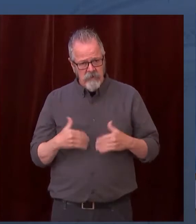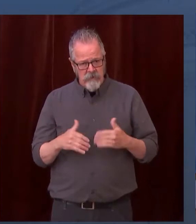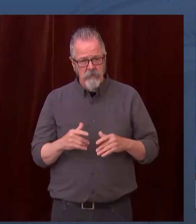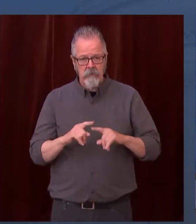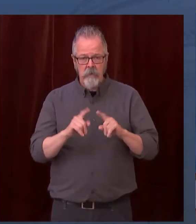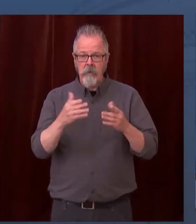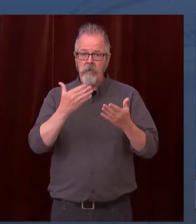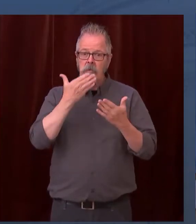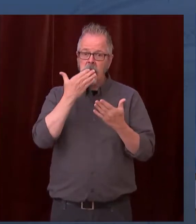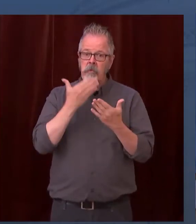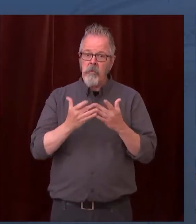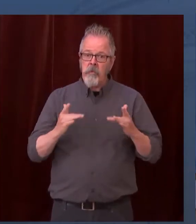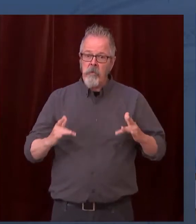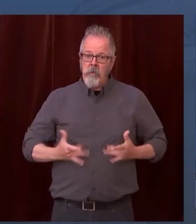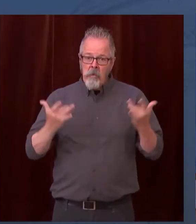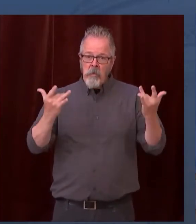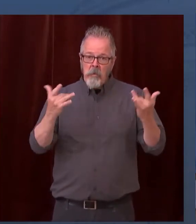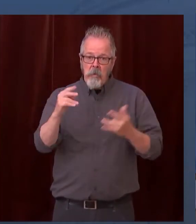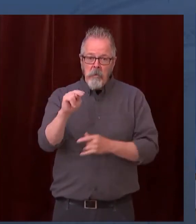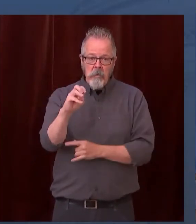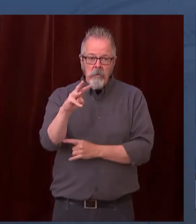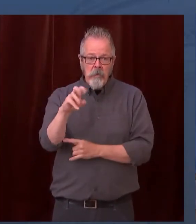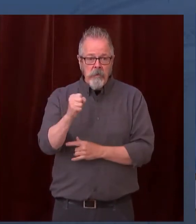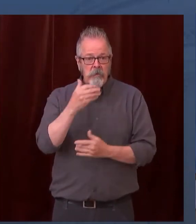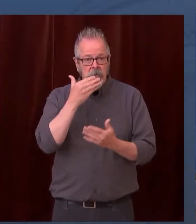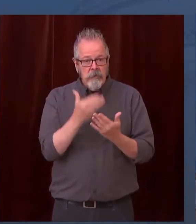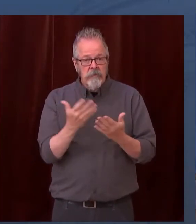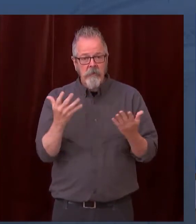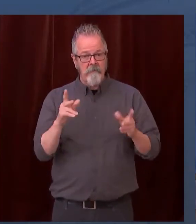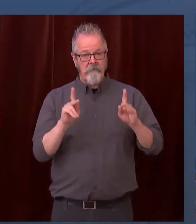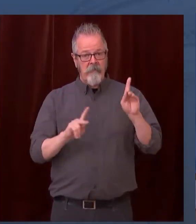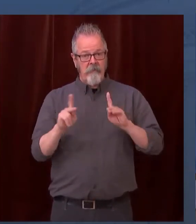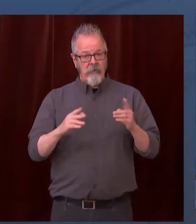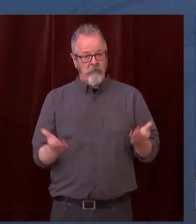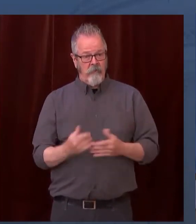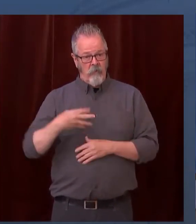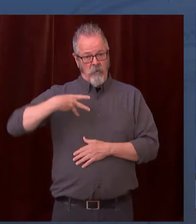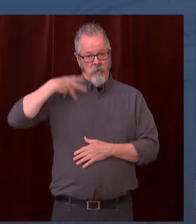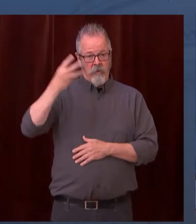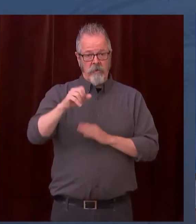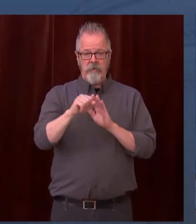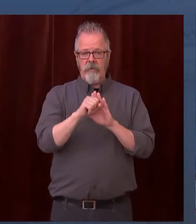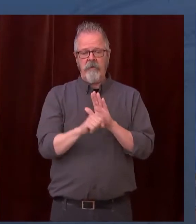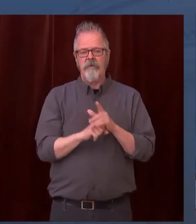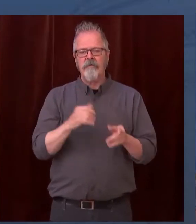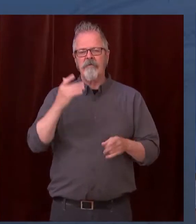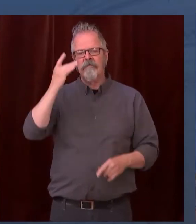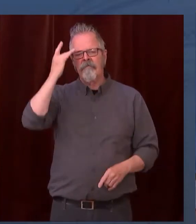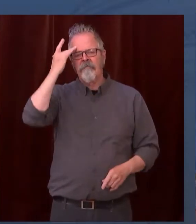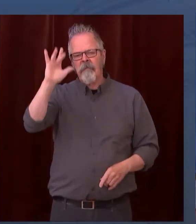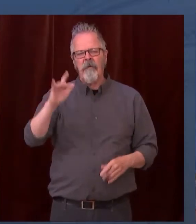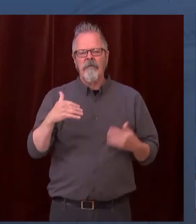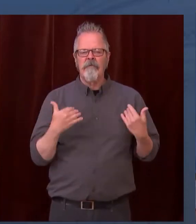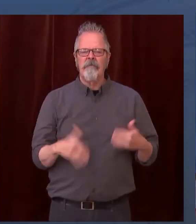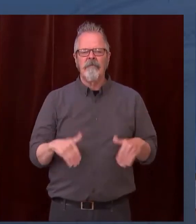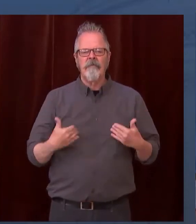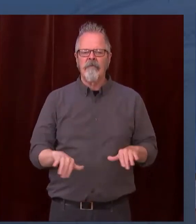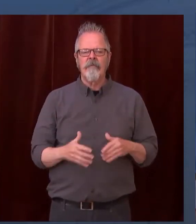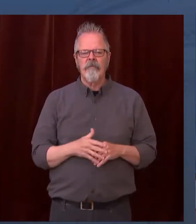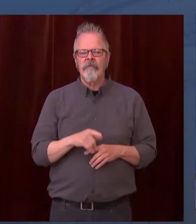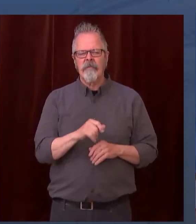that Washingtonians can be smart and knock down this disease. We've done it already in our original social distancing